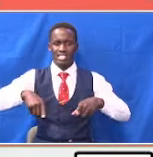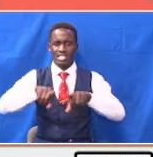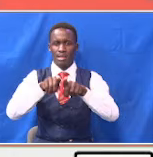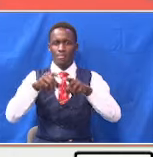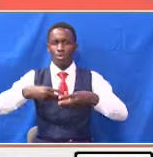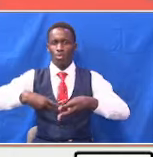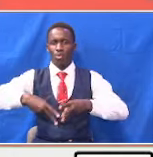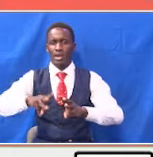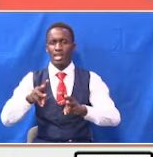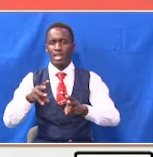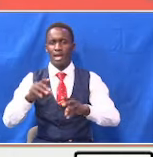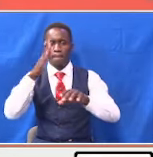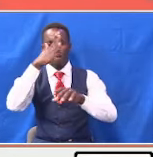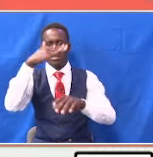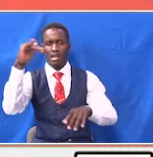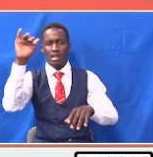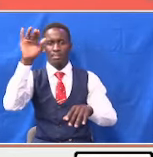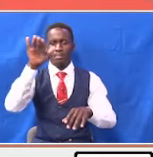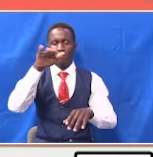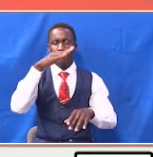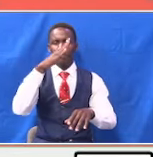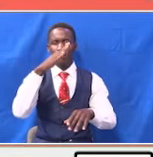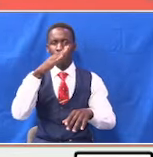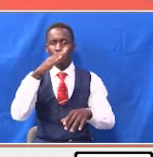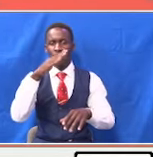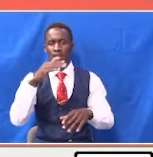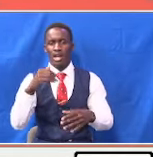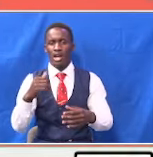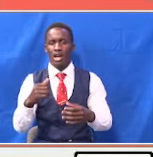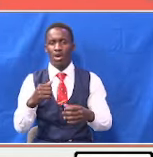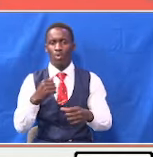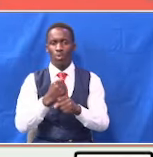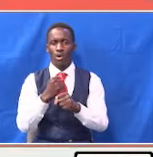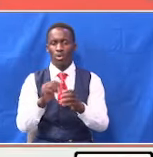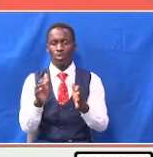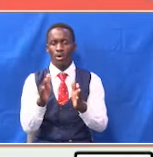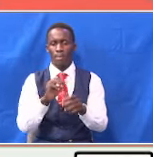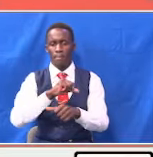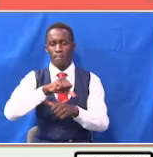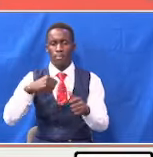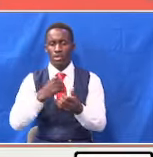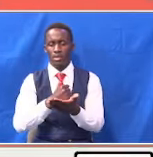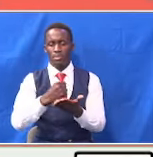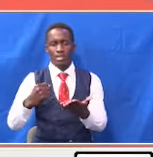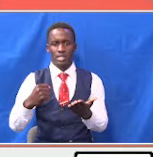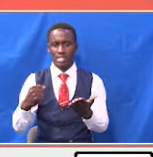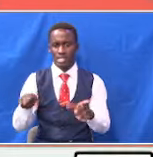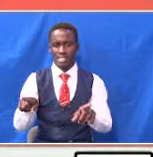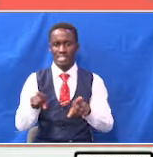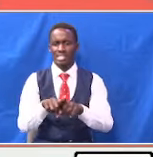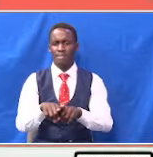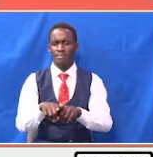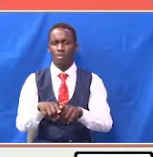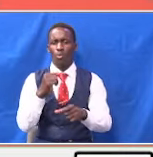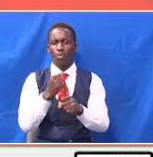Parliament is dealing with the impeachment motions, this the same way they should